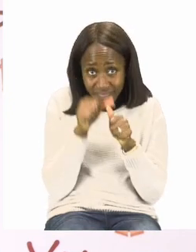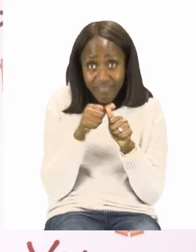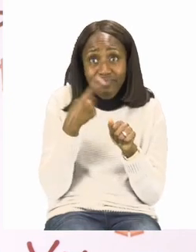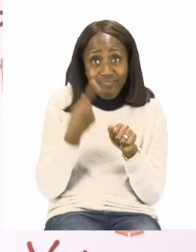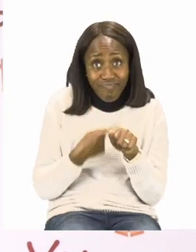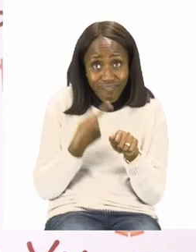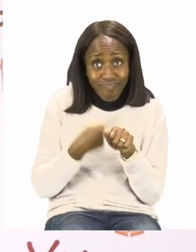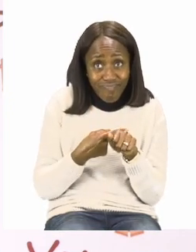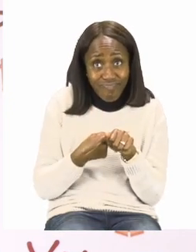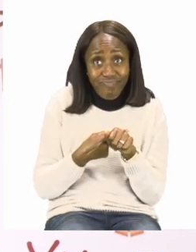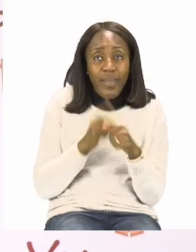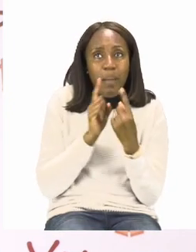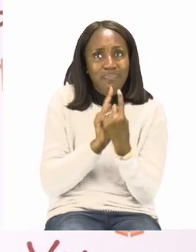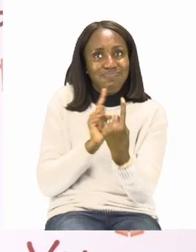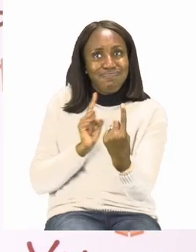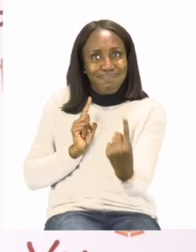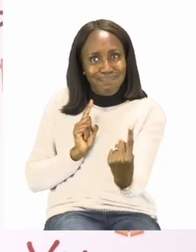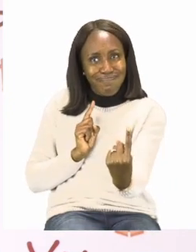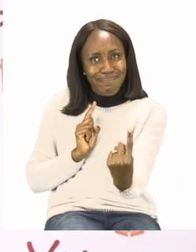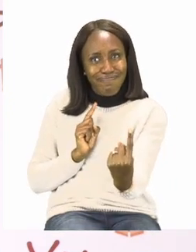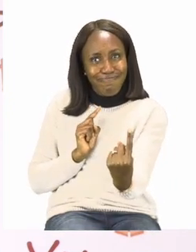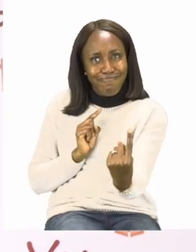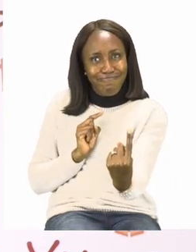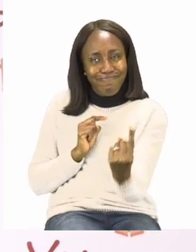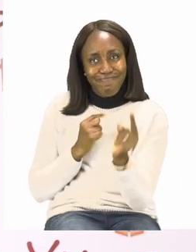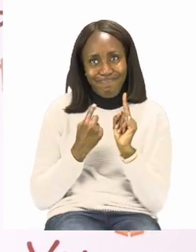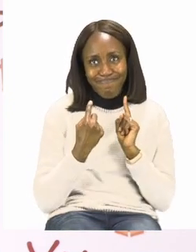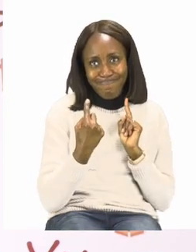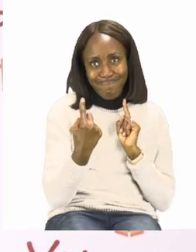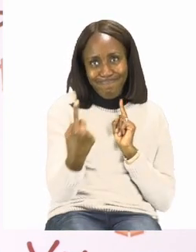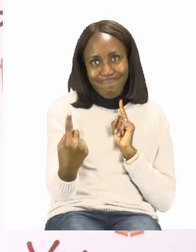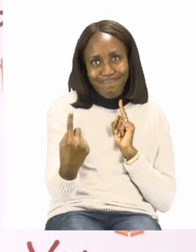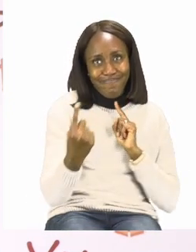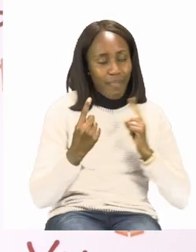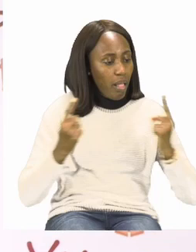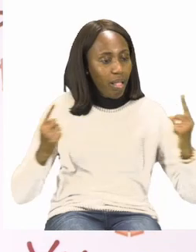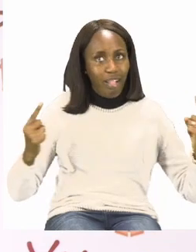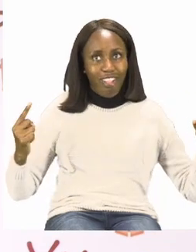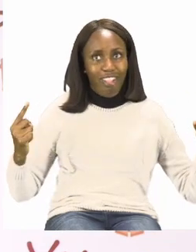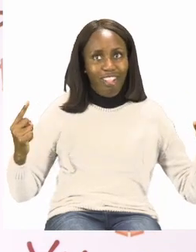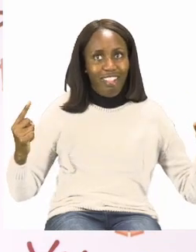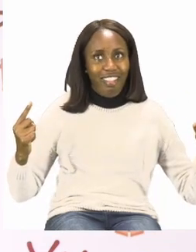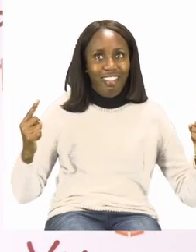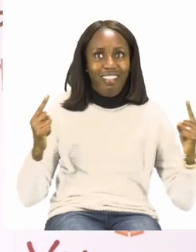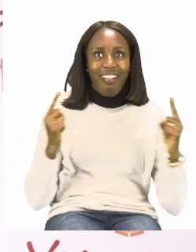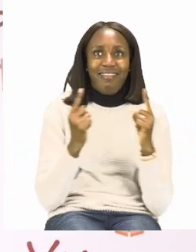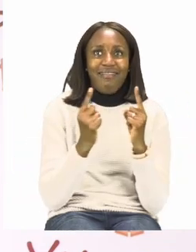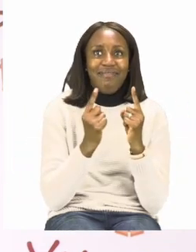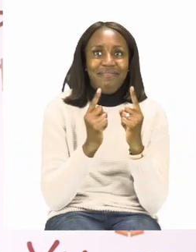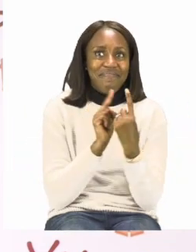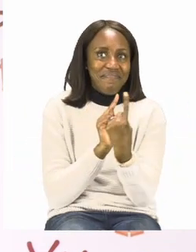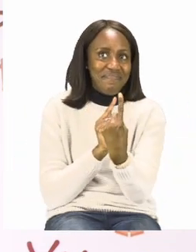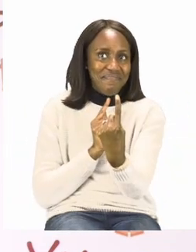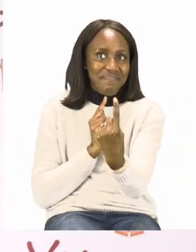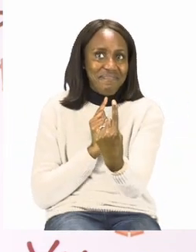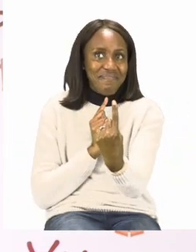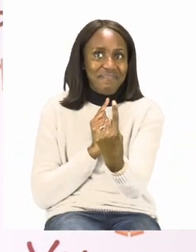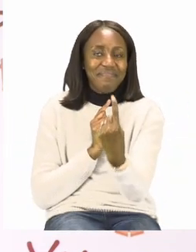practice social distancing. Use your hands to measure beside you and in front of